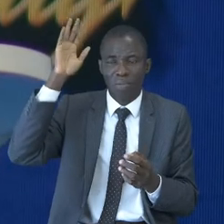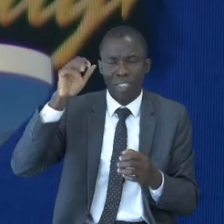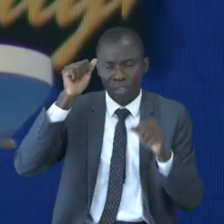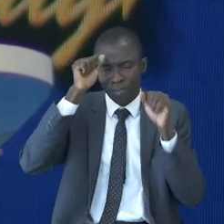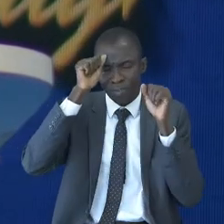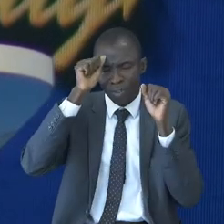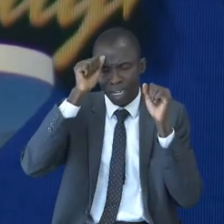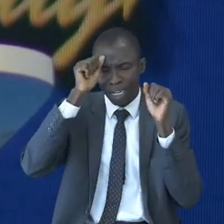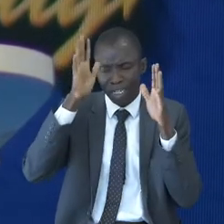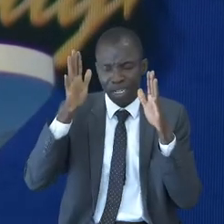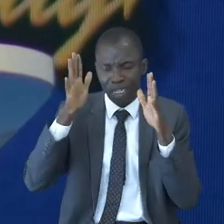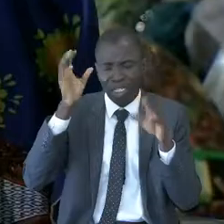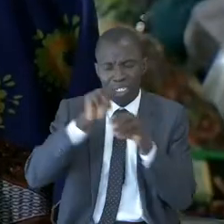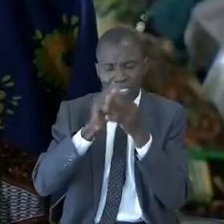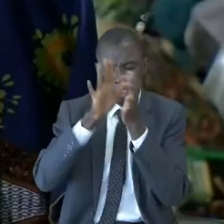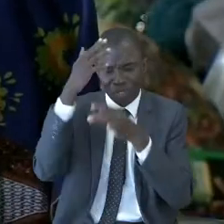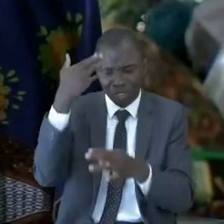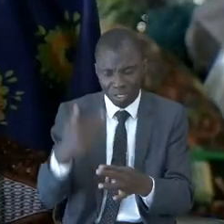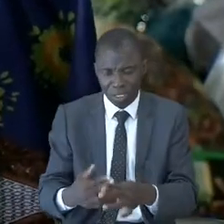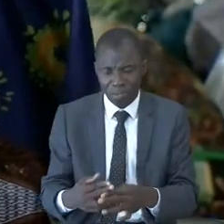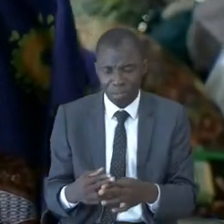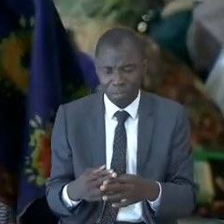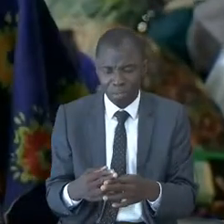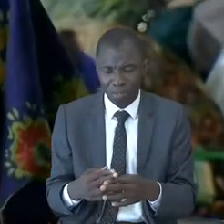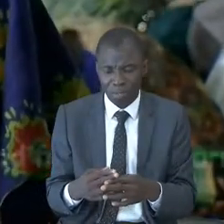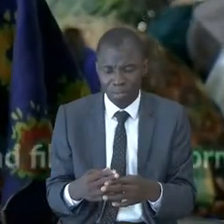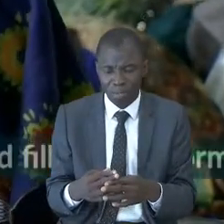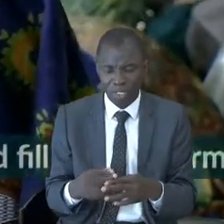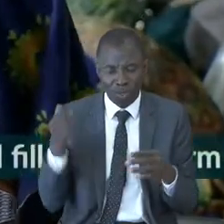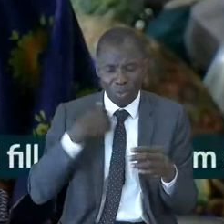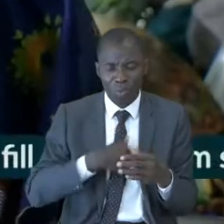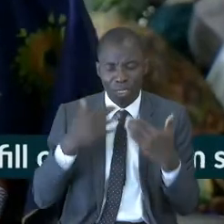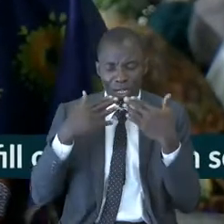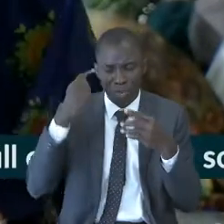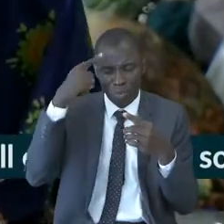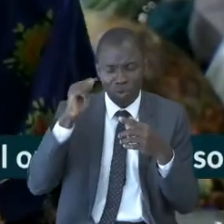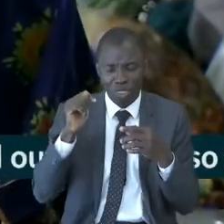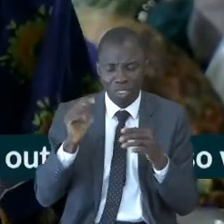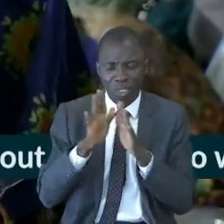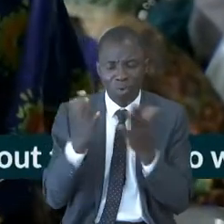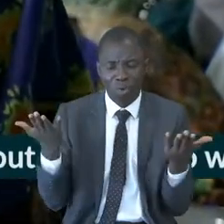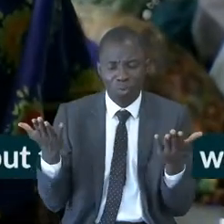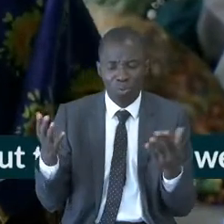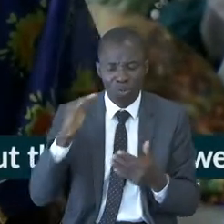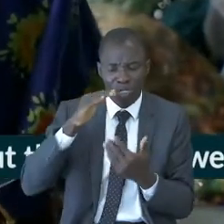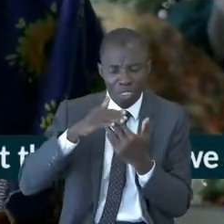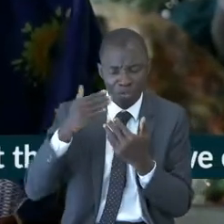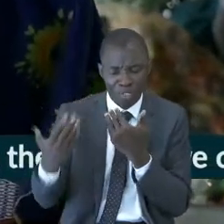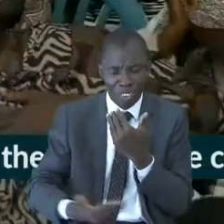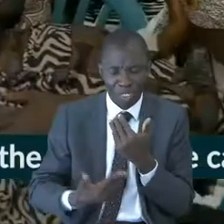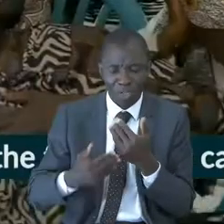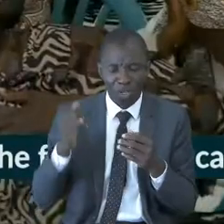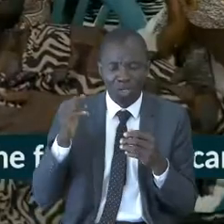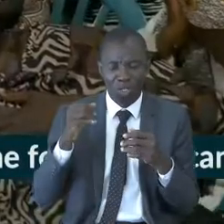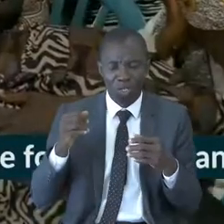Father, in Jesus' name, we thank you for the open invitation you have